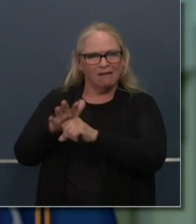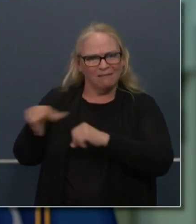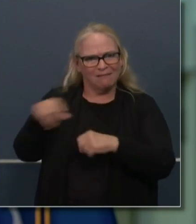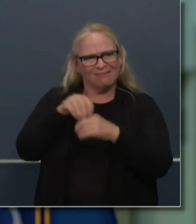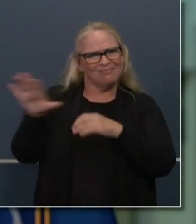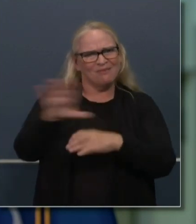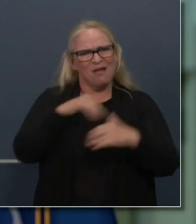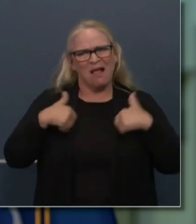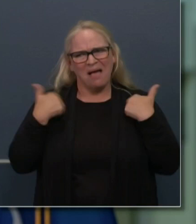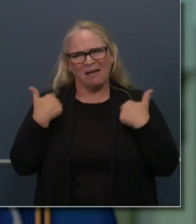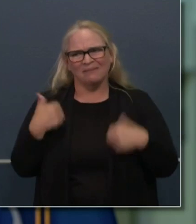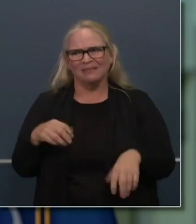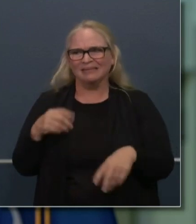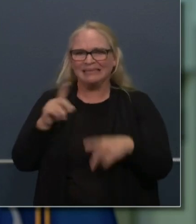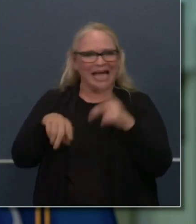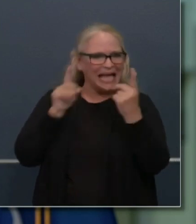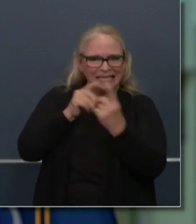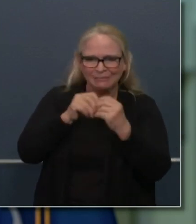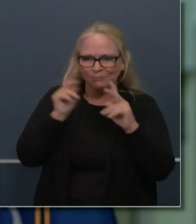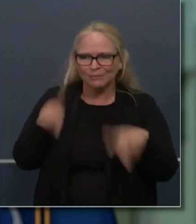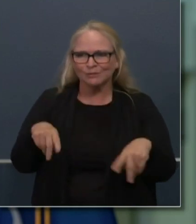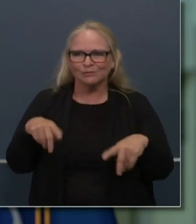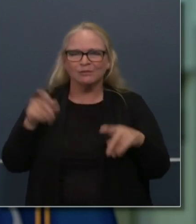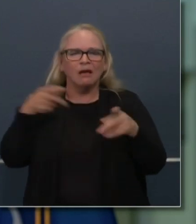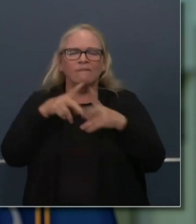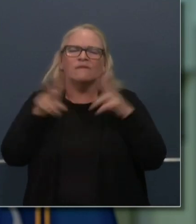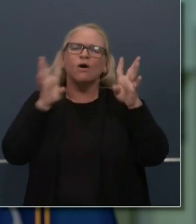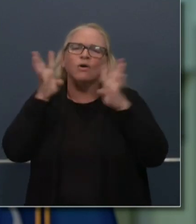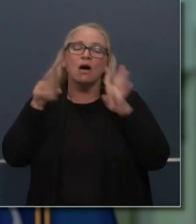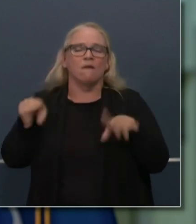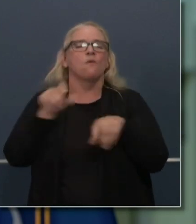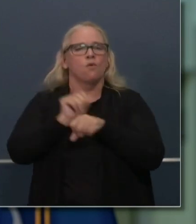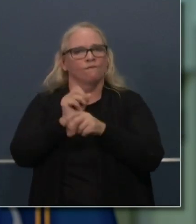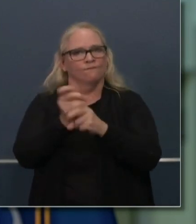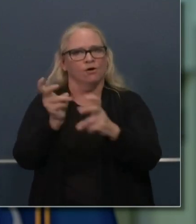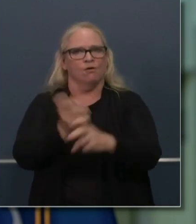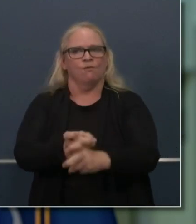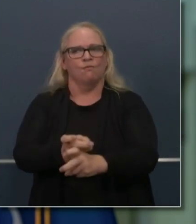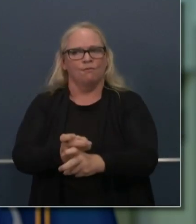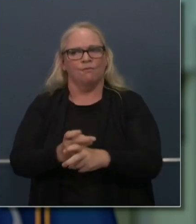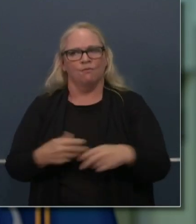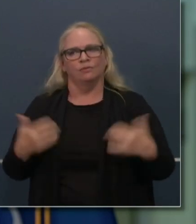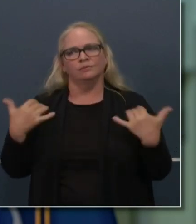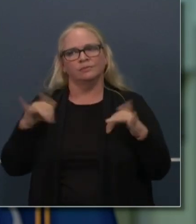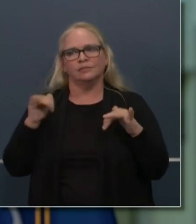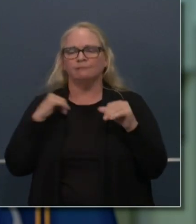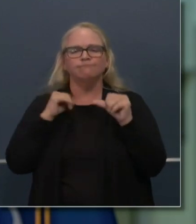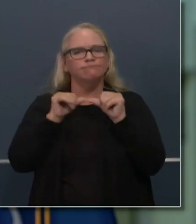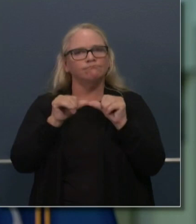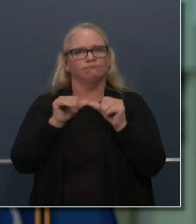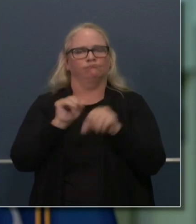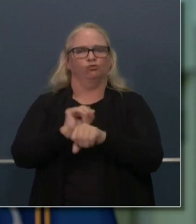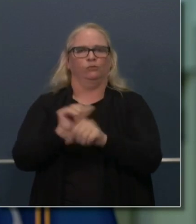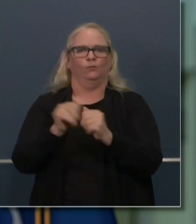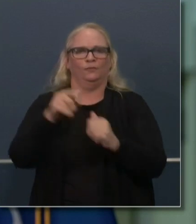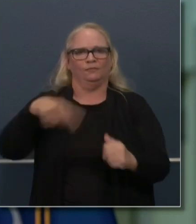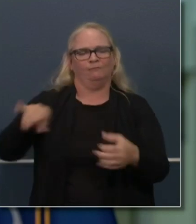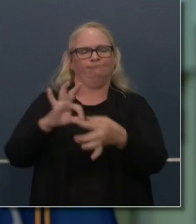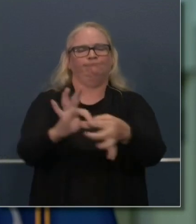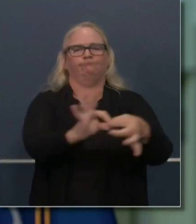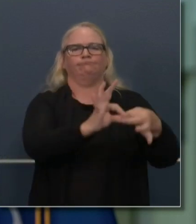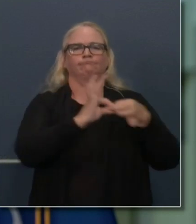just want to compliment them on their leadership and their stewardship. And we look forward to working collaboratively together, particularly over the